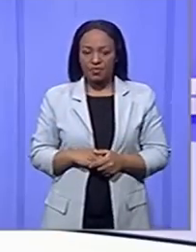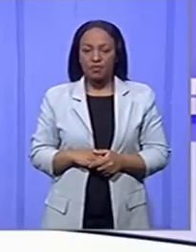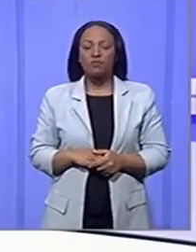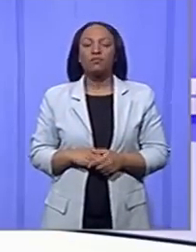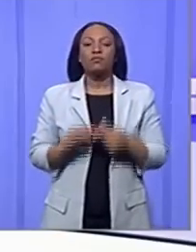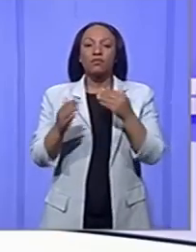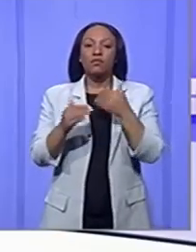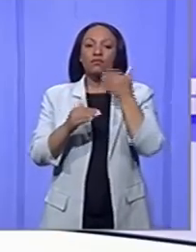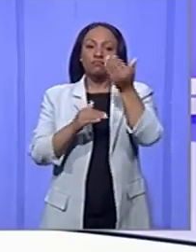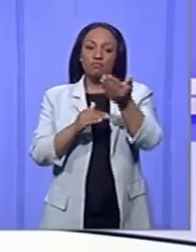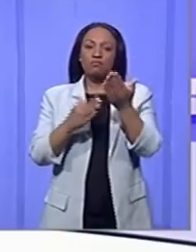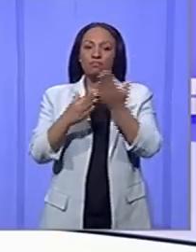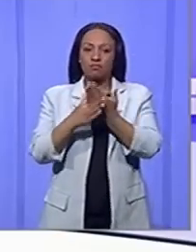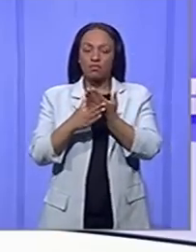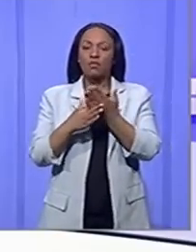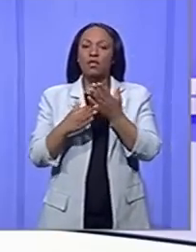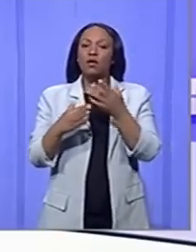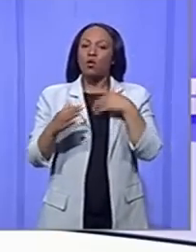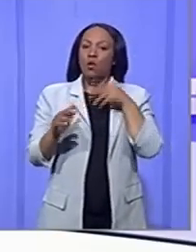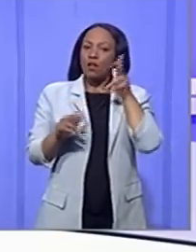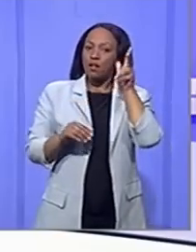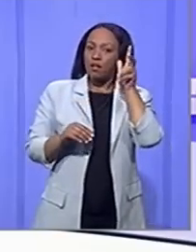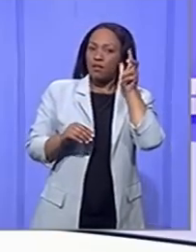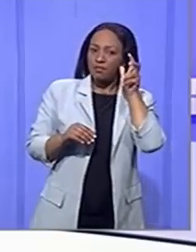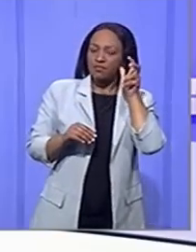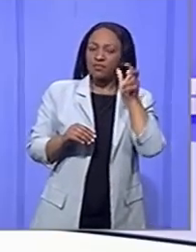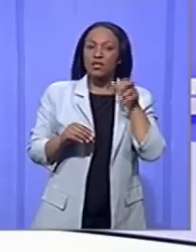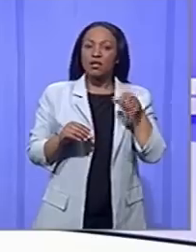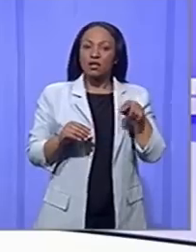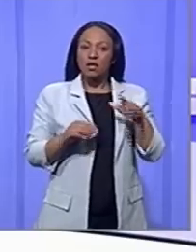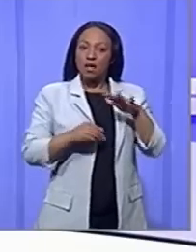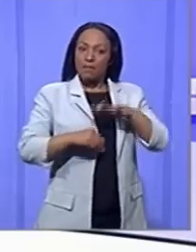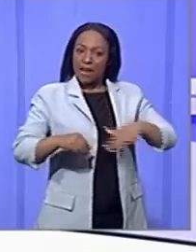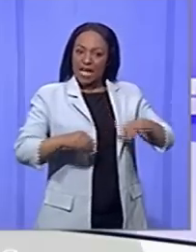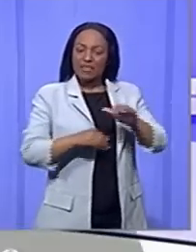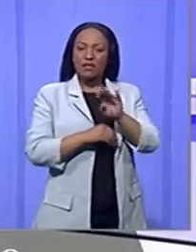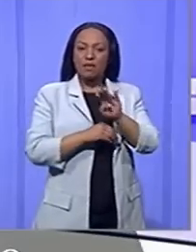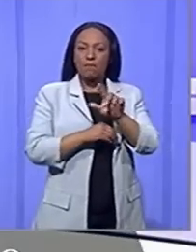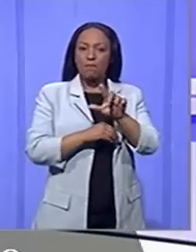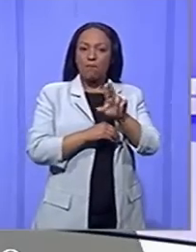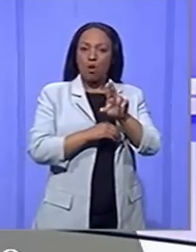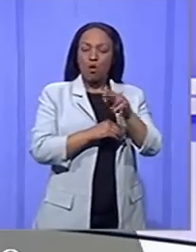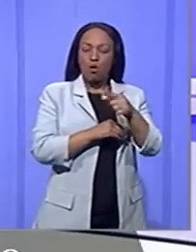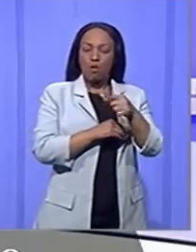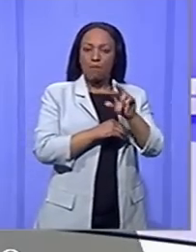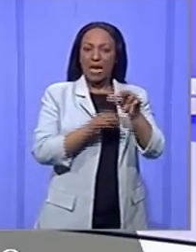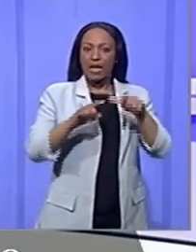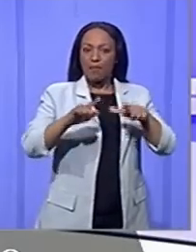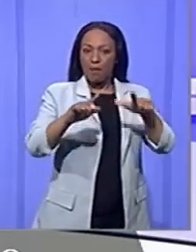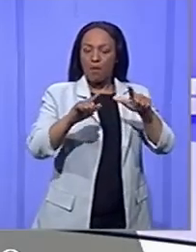Ka mora papatso re tlo utlwa ka tshenyo e bakilweng ke serame diwaing tsa Blouberg provinseng ya Limpopo.